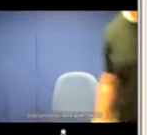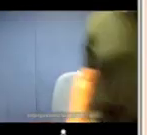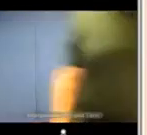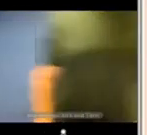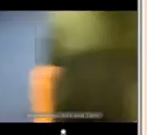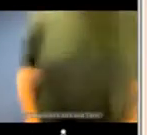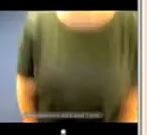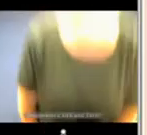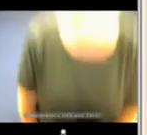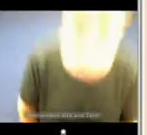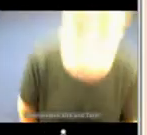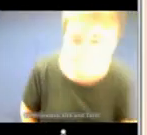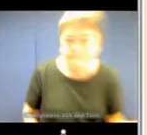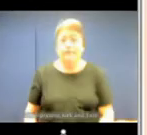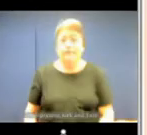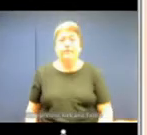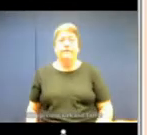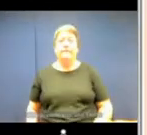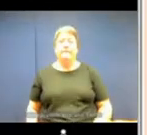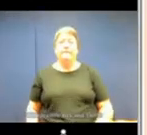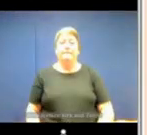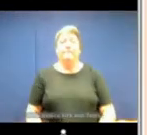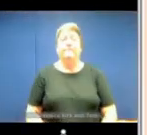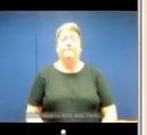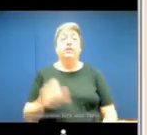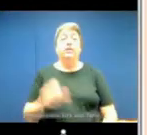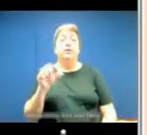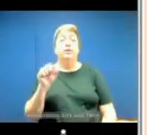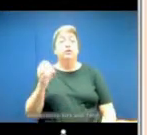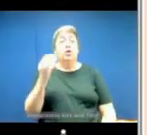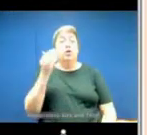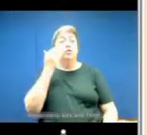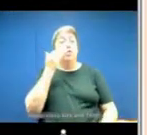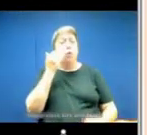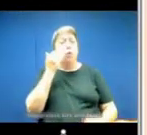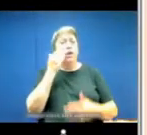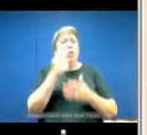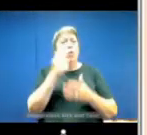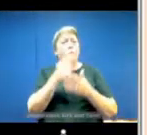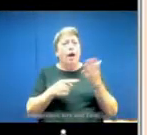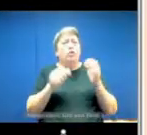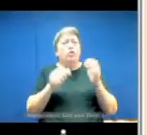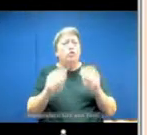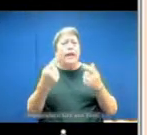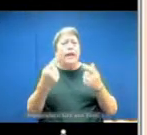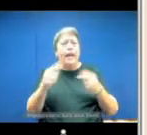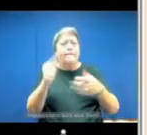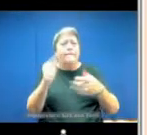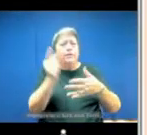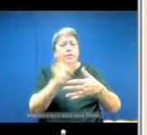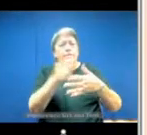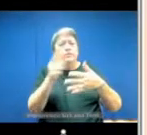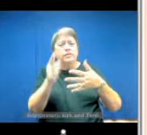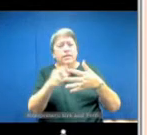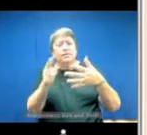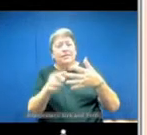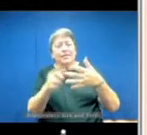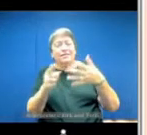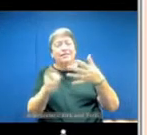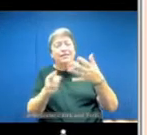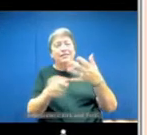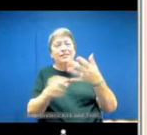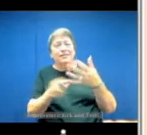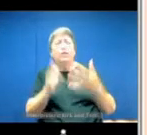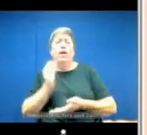So knowing the discourse helps you as an interpreter because you can anticipate the